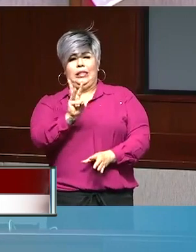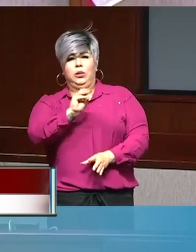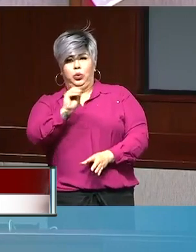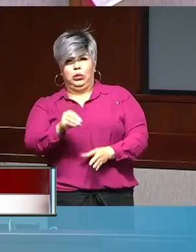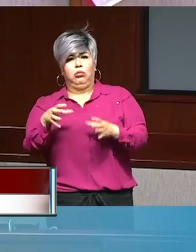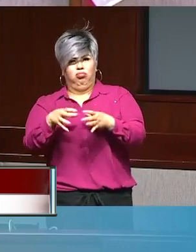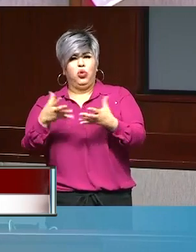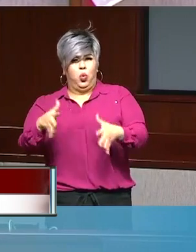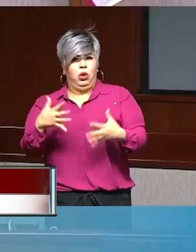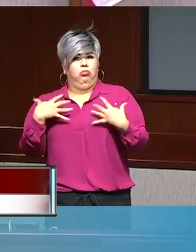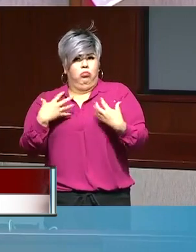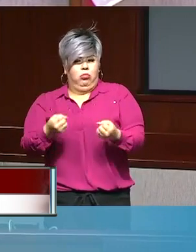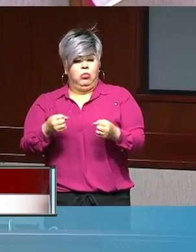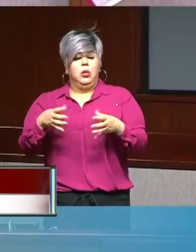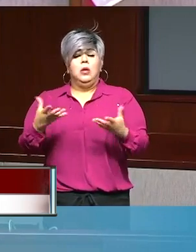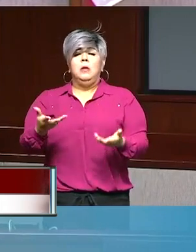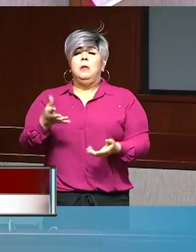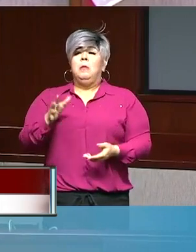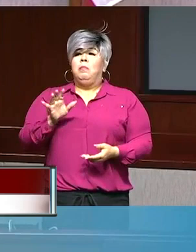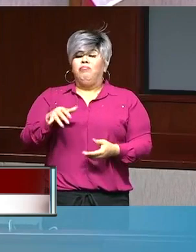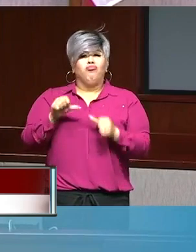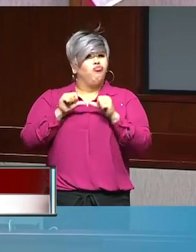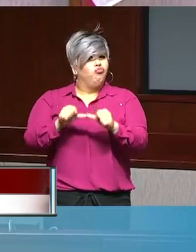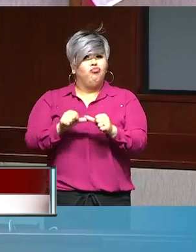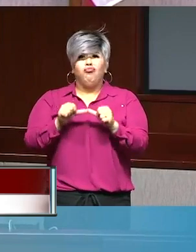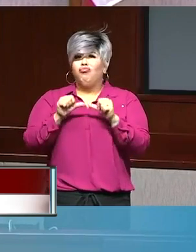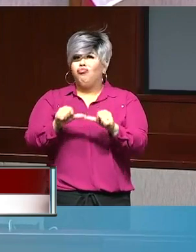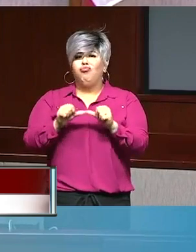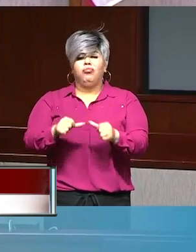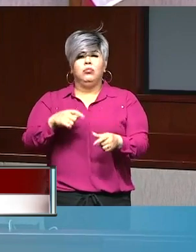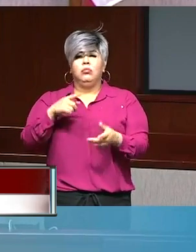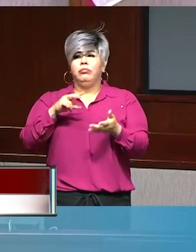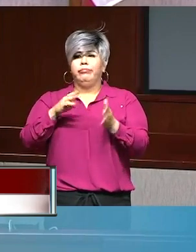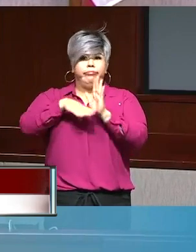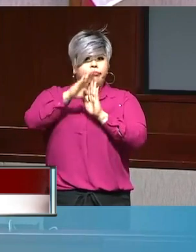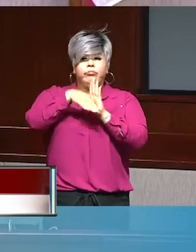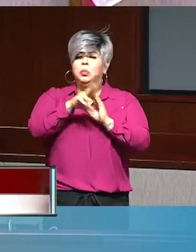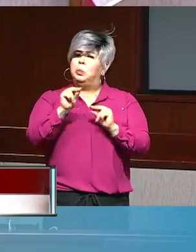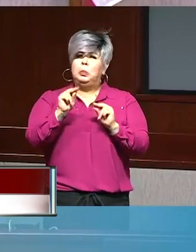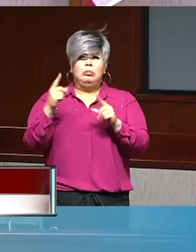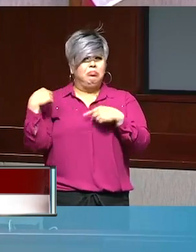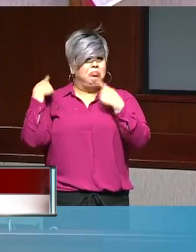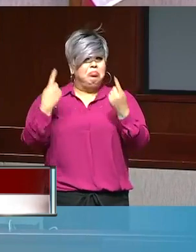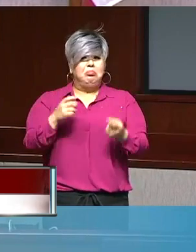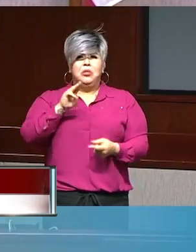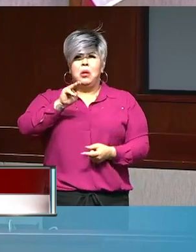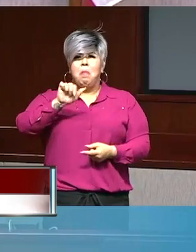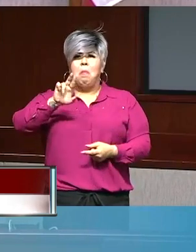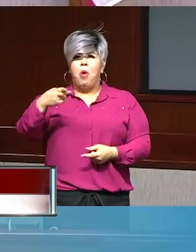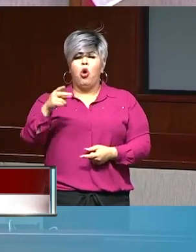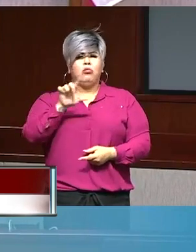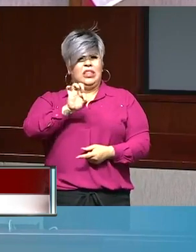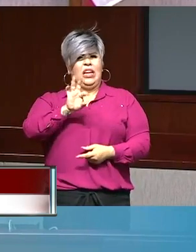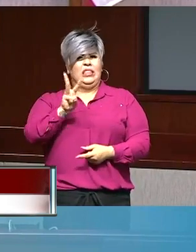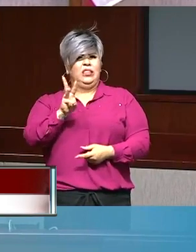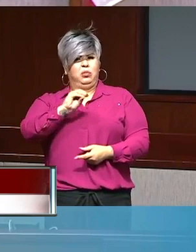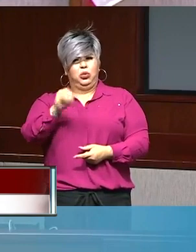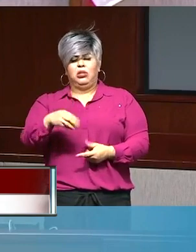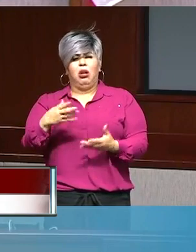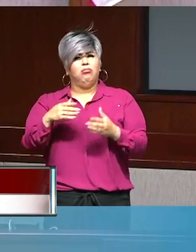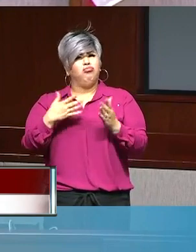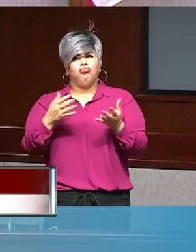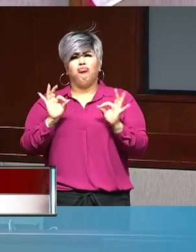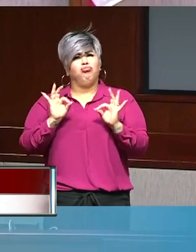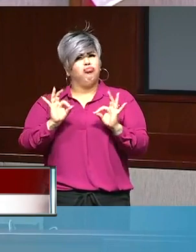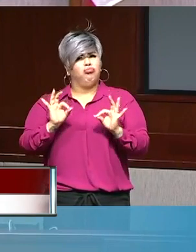96% has been consistent on a daily basis for at least since March. So I think that's an important number to point